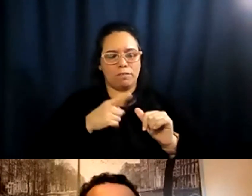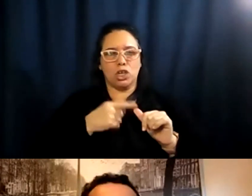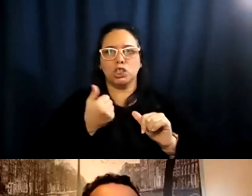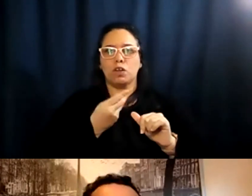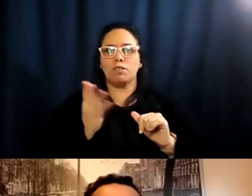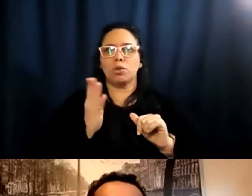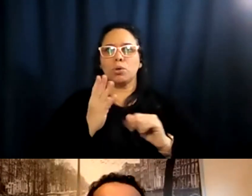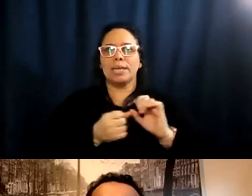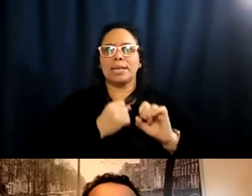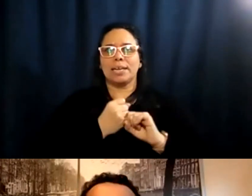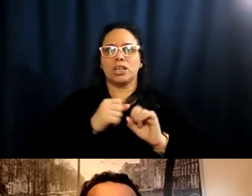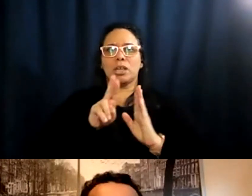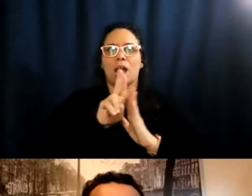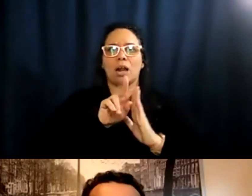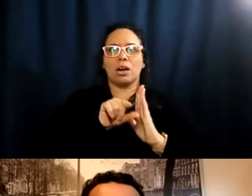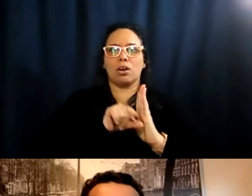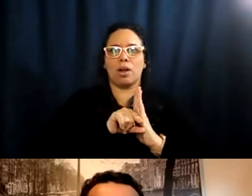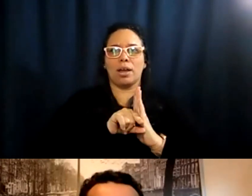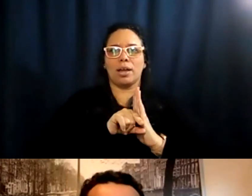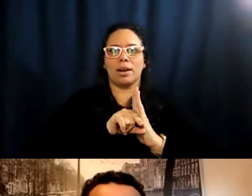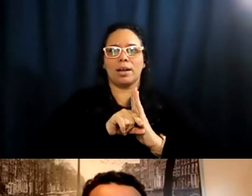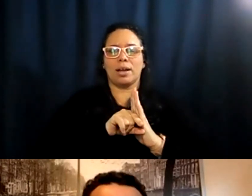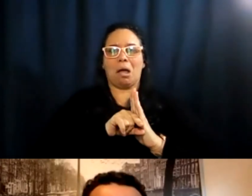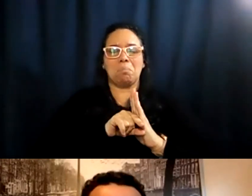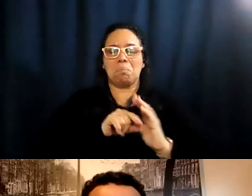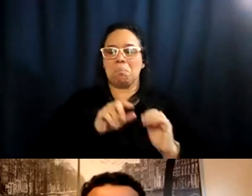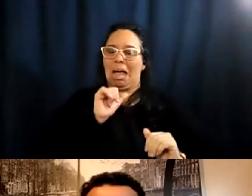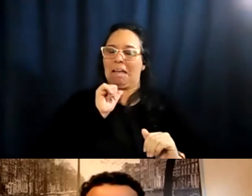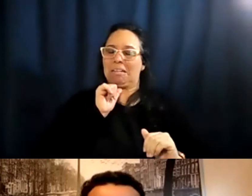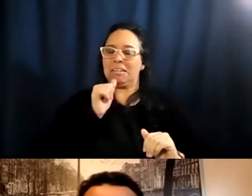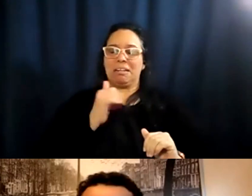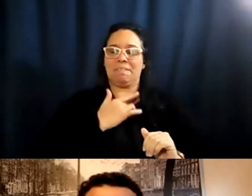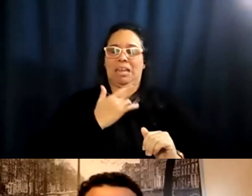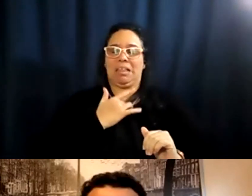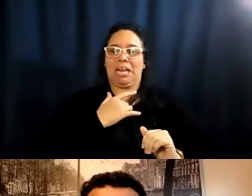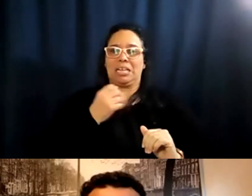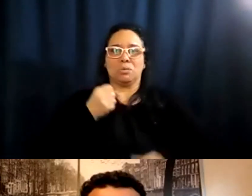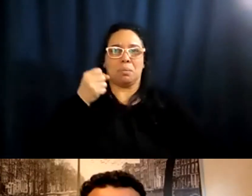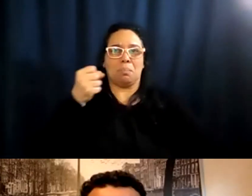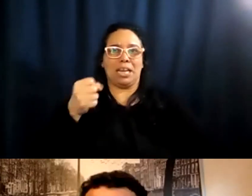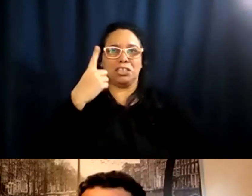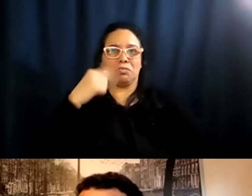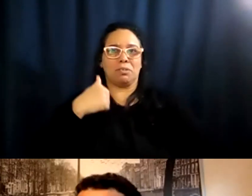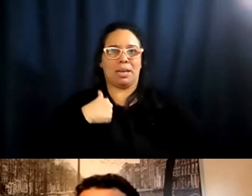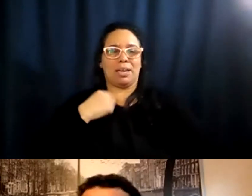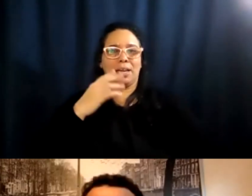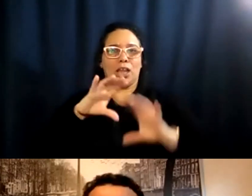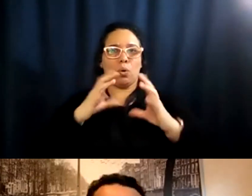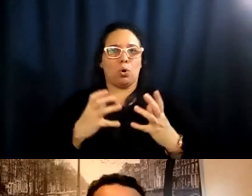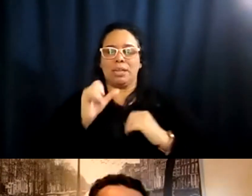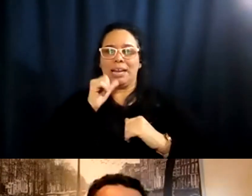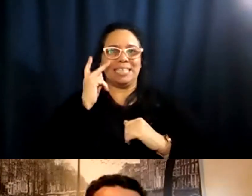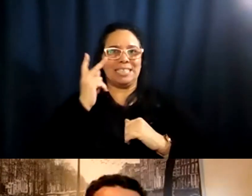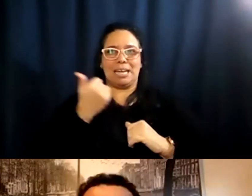undergrad, I didn't really feel like there was a place for me in the world because I didn't really see myself in a whole bunch of different places. I mean, it